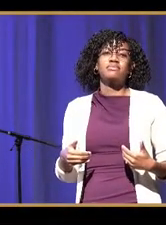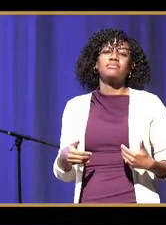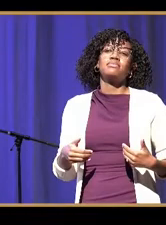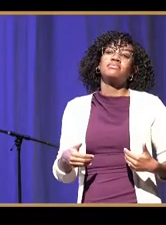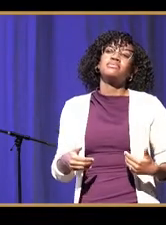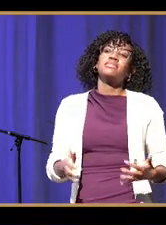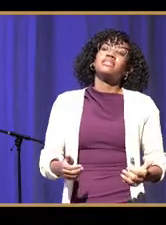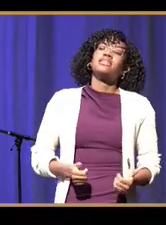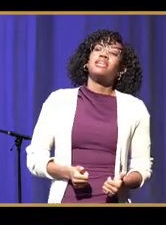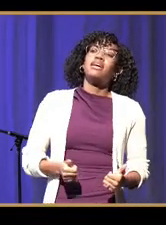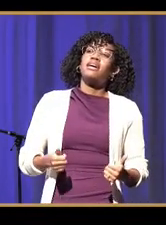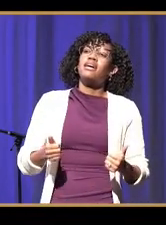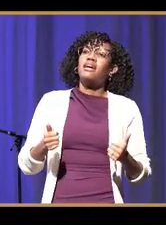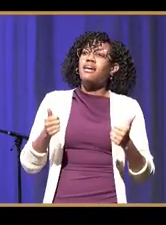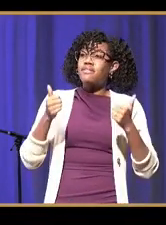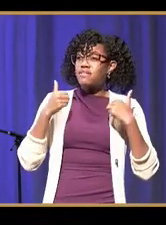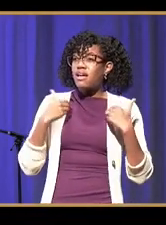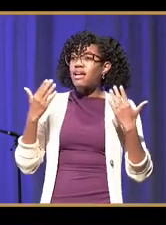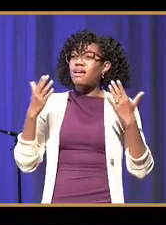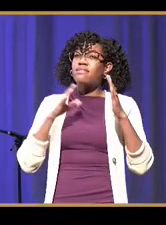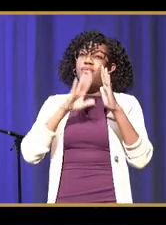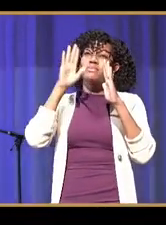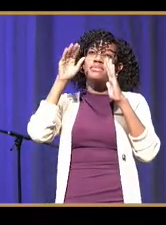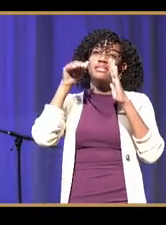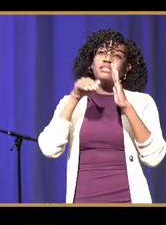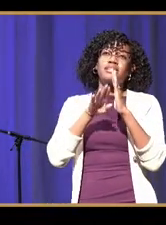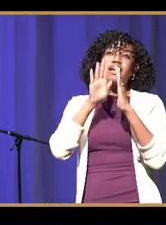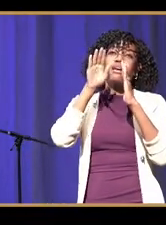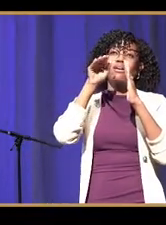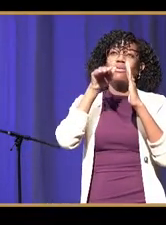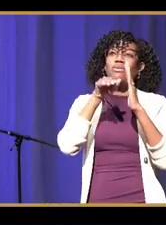lie, life has its ups and